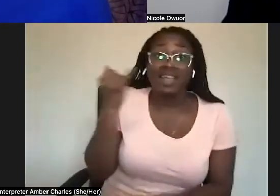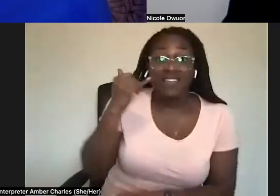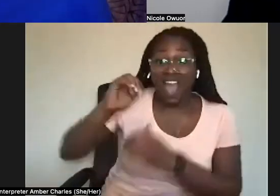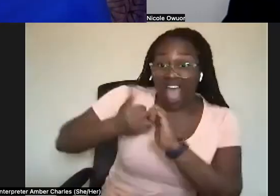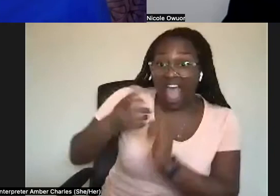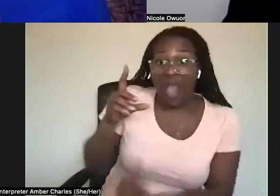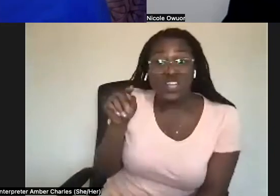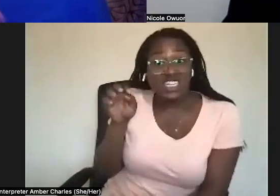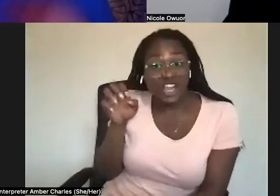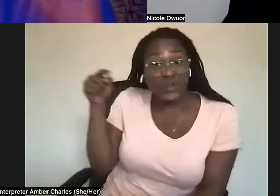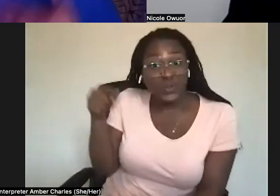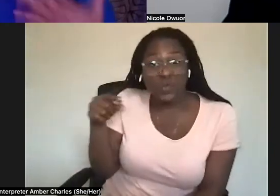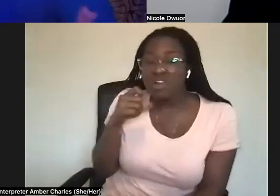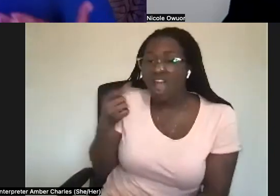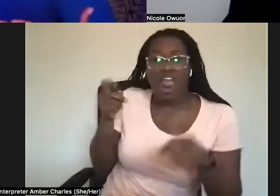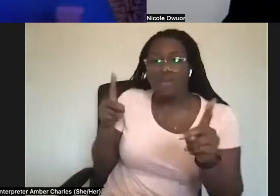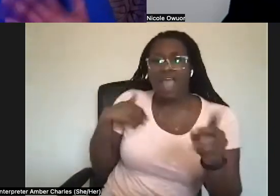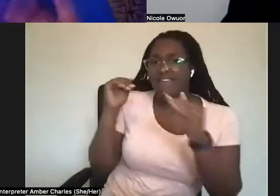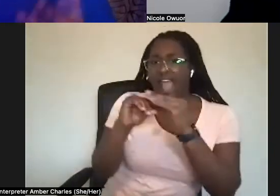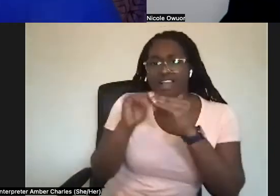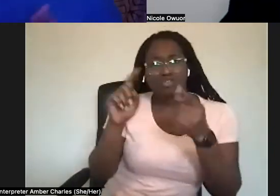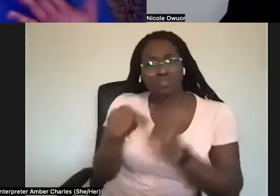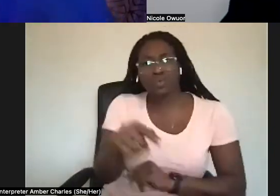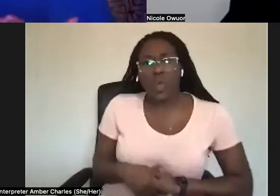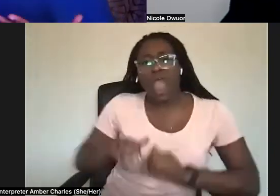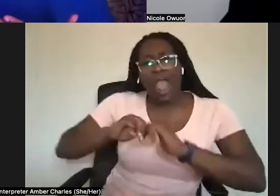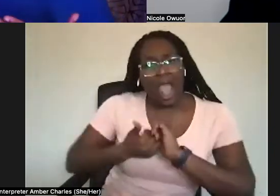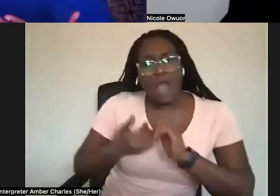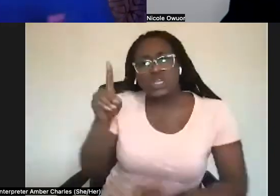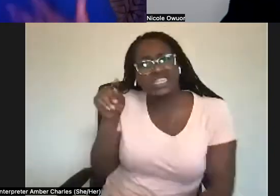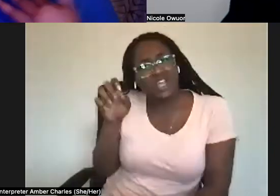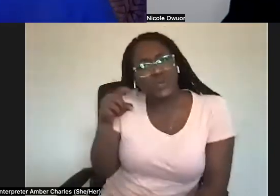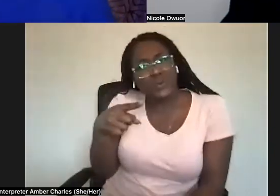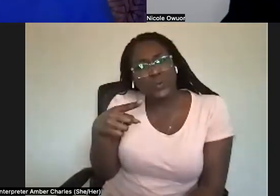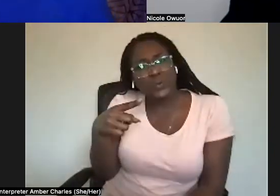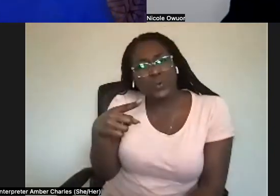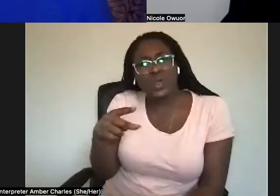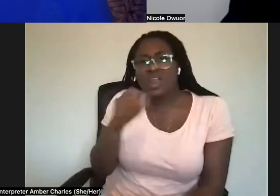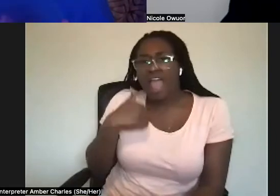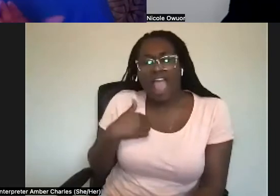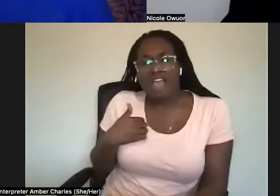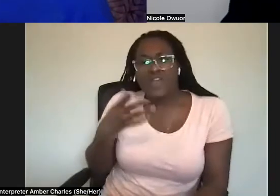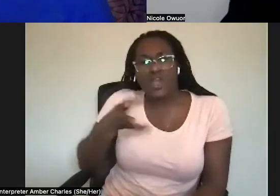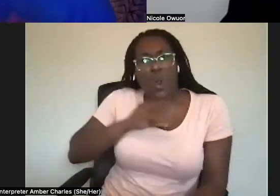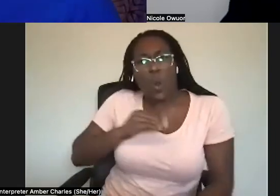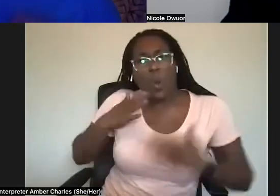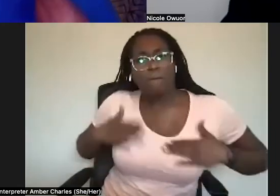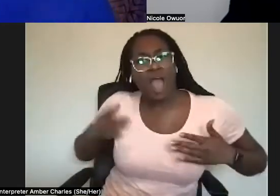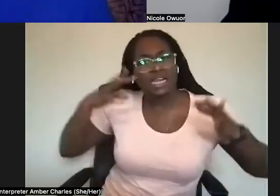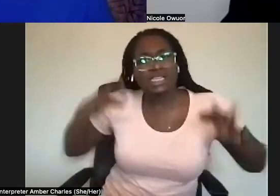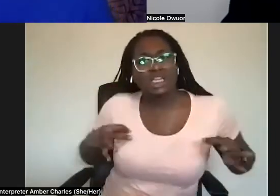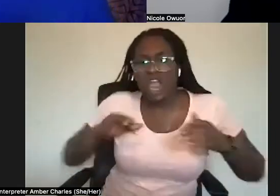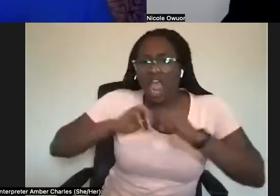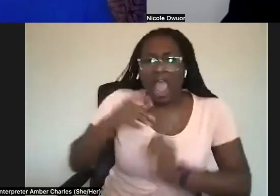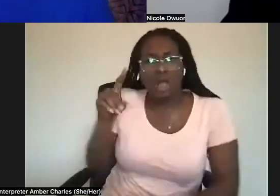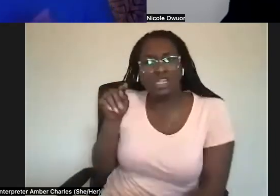dare you not let me have access to you? How dare you not have autonomy over your own body and decisions? How dare